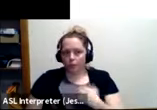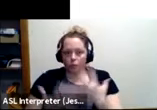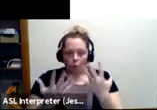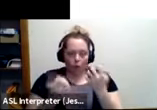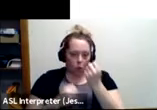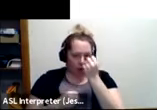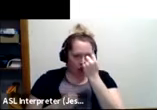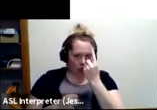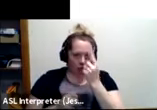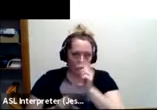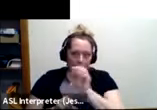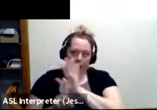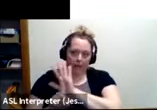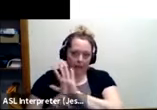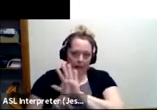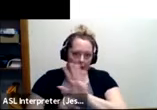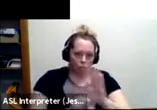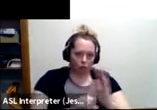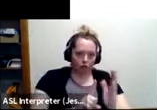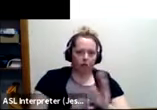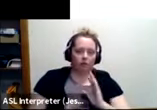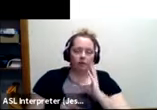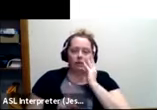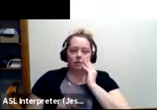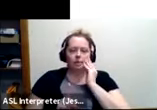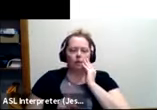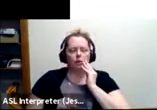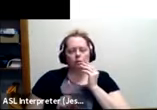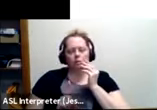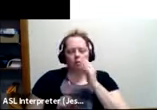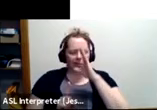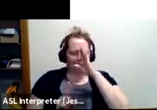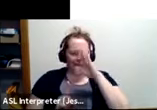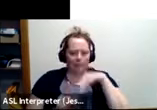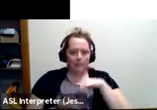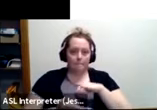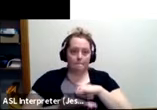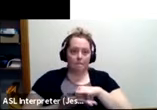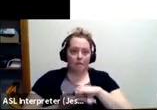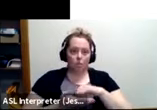Of course, knowing that we'll never fully understand another's experience, but listening.